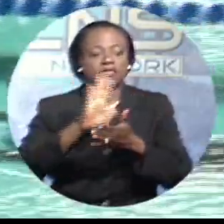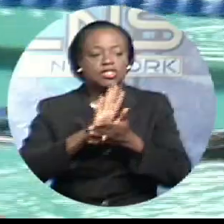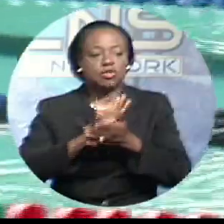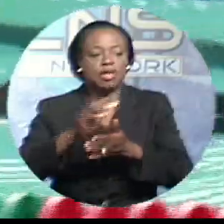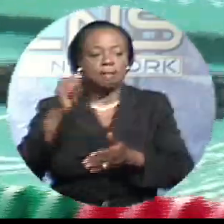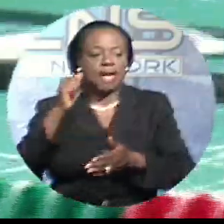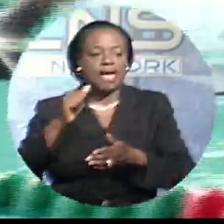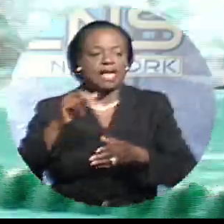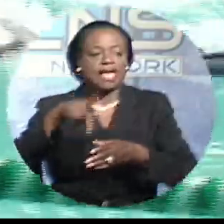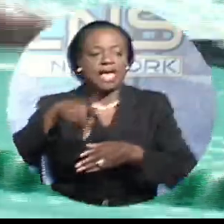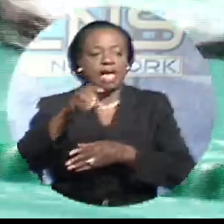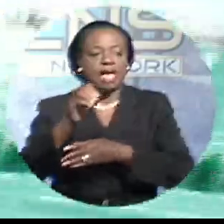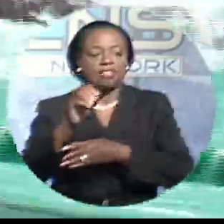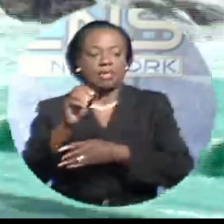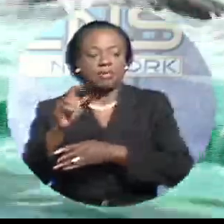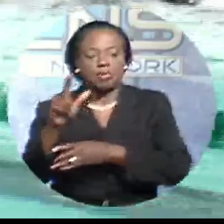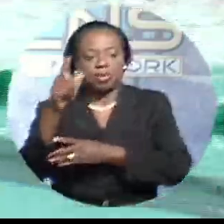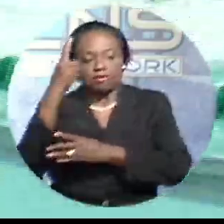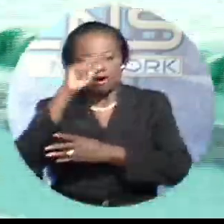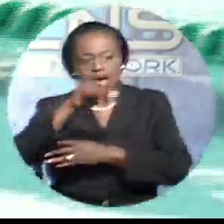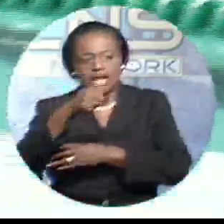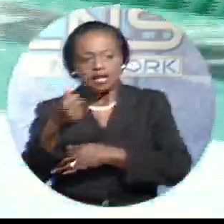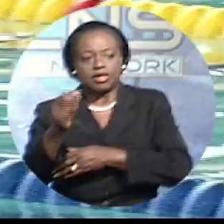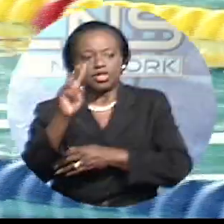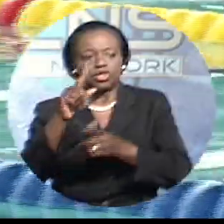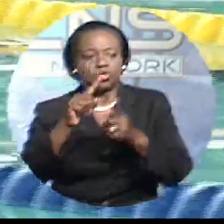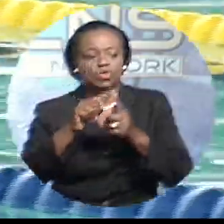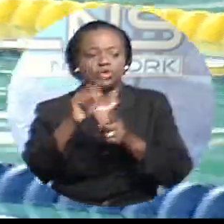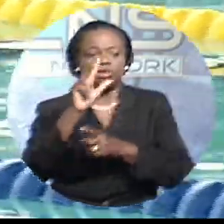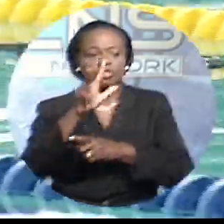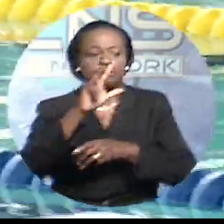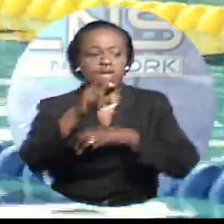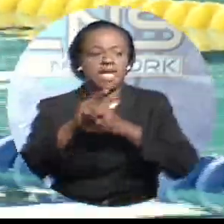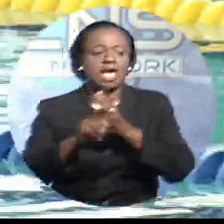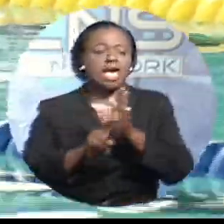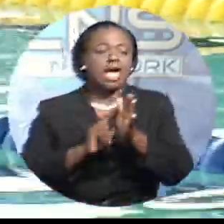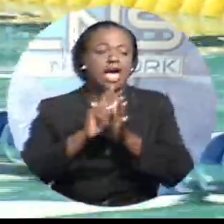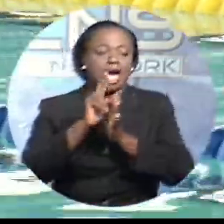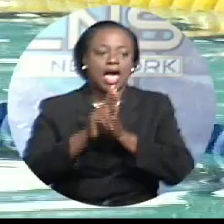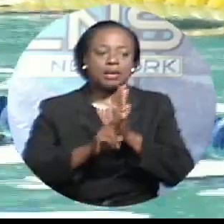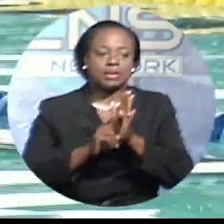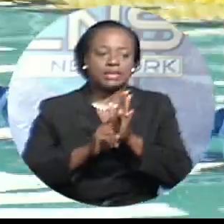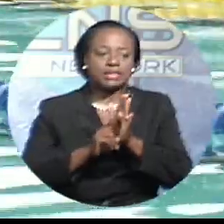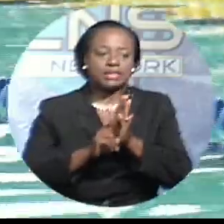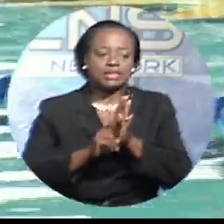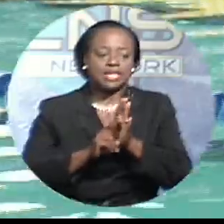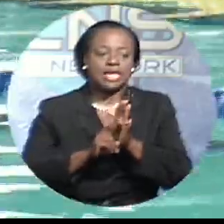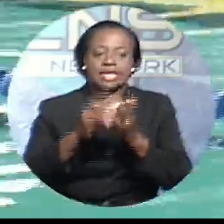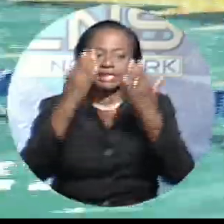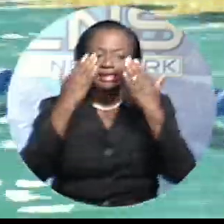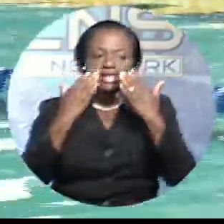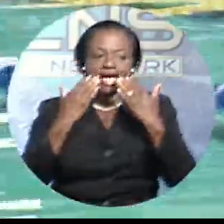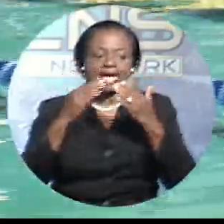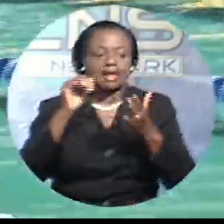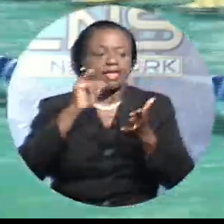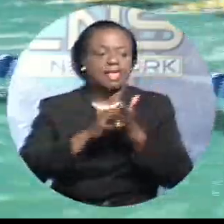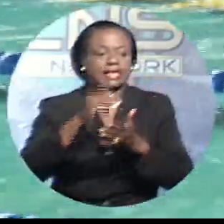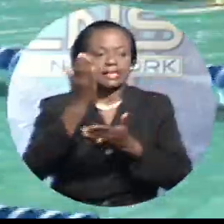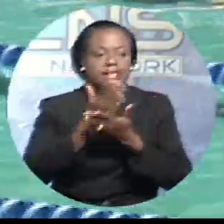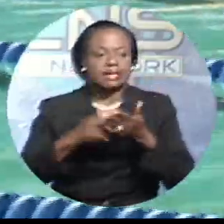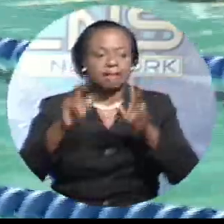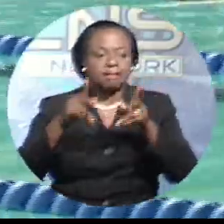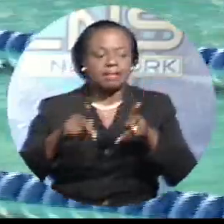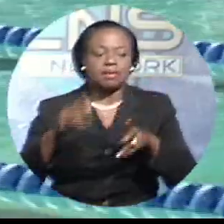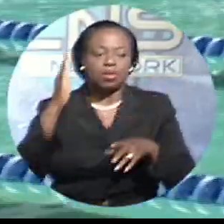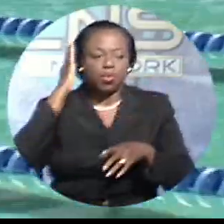And when we have swimmers making this significant sacrifice, it is unfortunate that some may be denied the opportunity for finances. And so we're